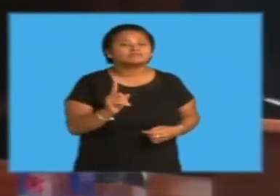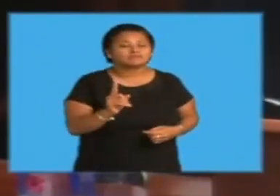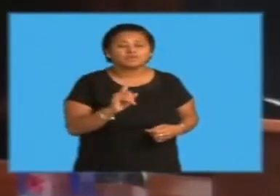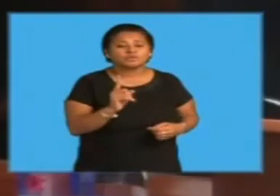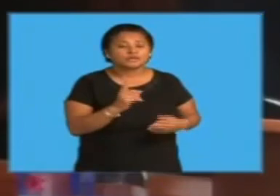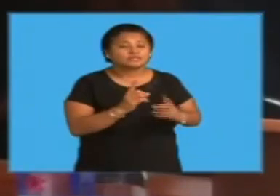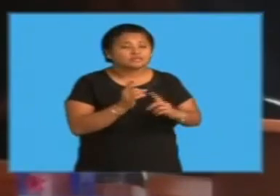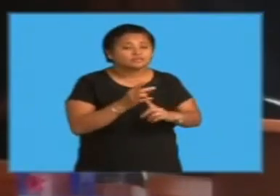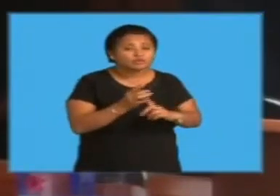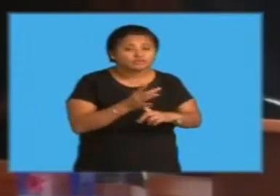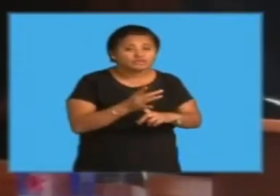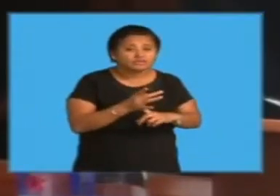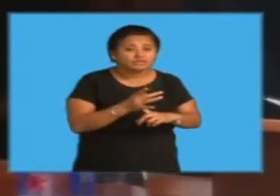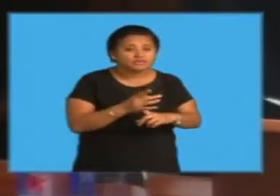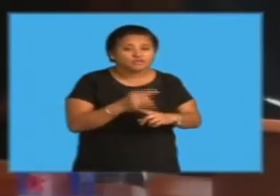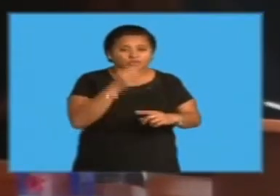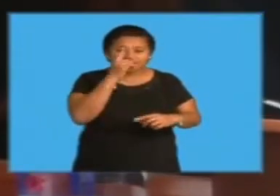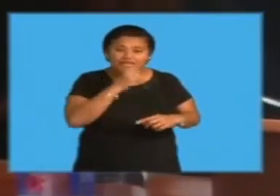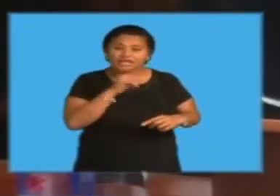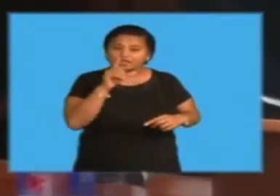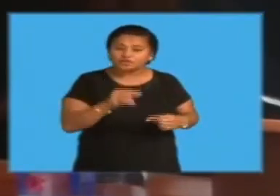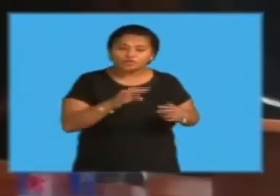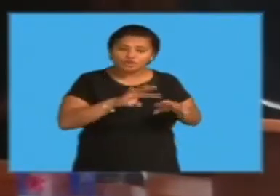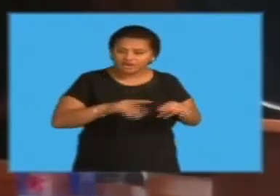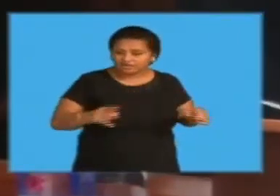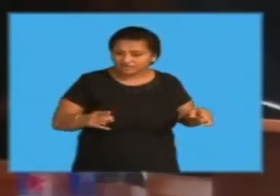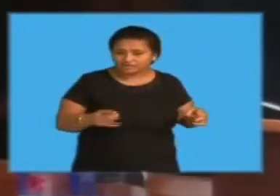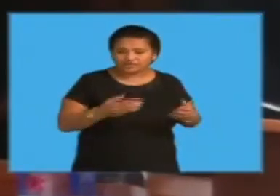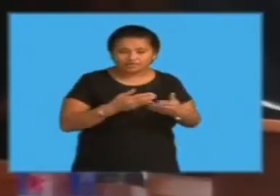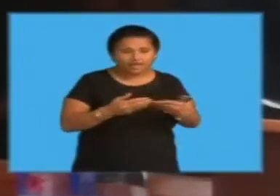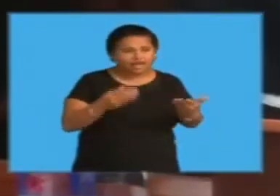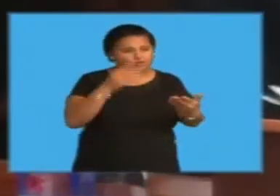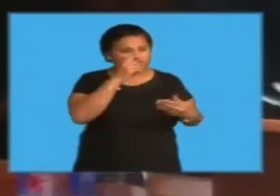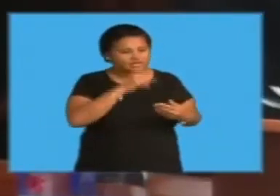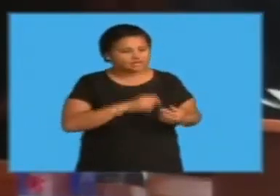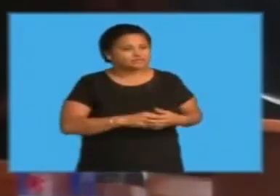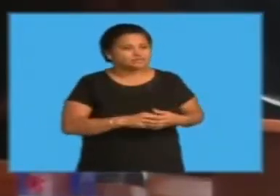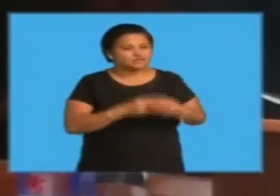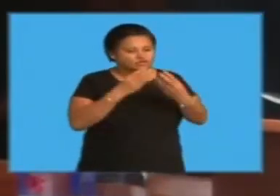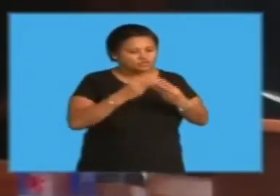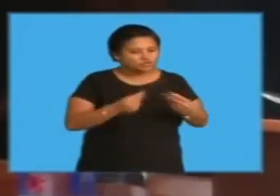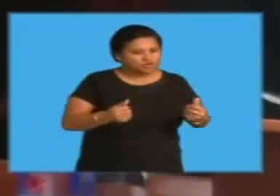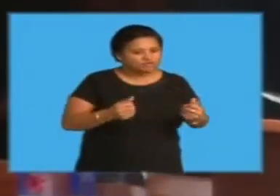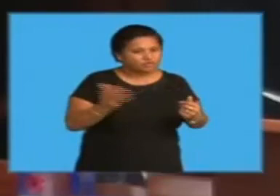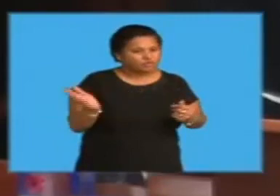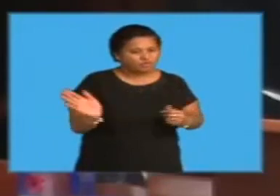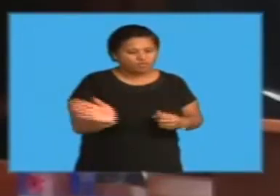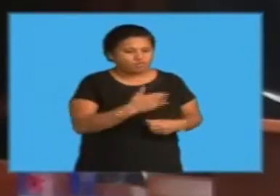can we not do all we can to combat the single greatest threat to Fiji's future?